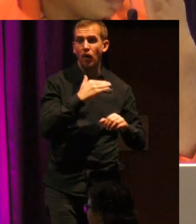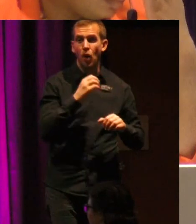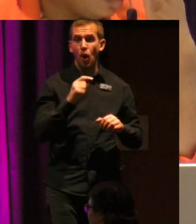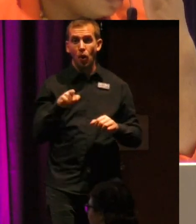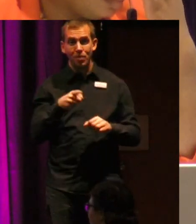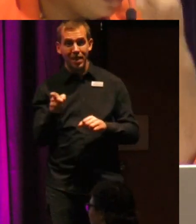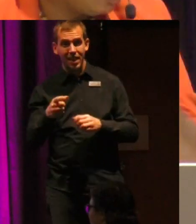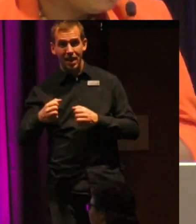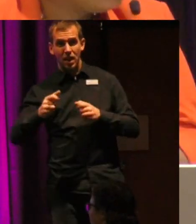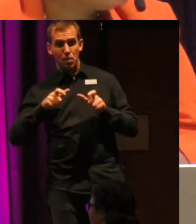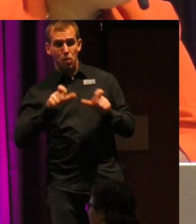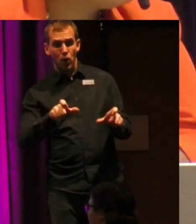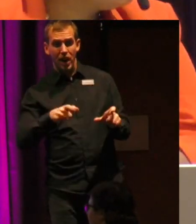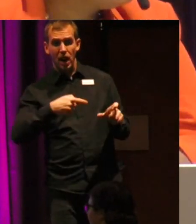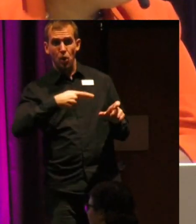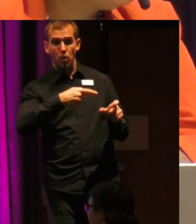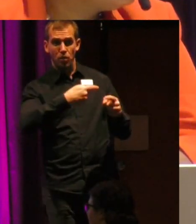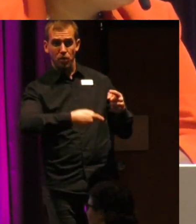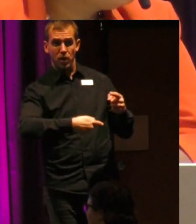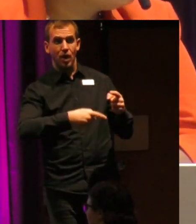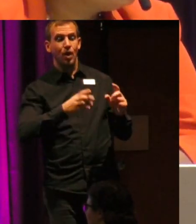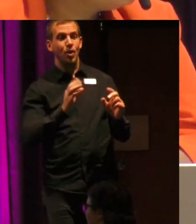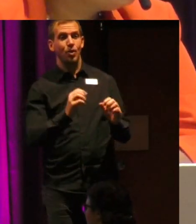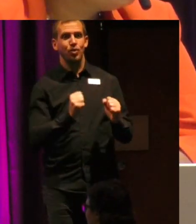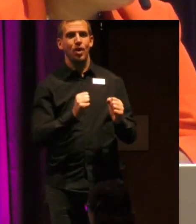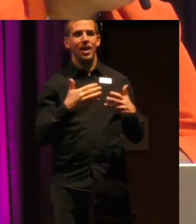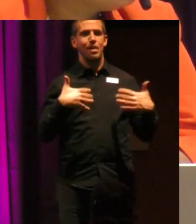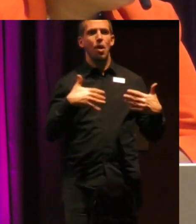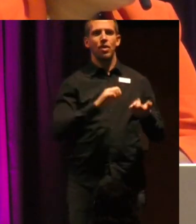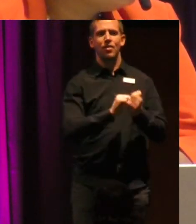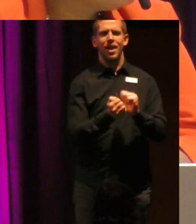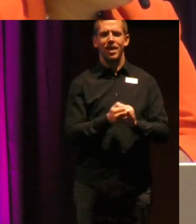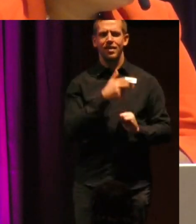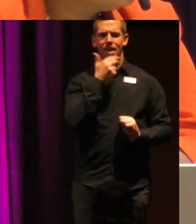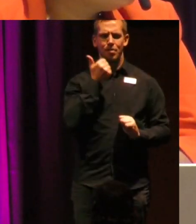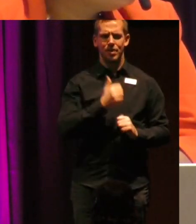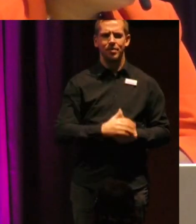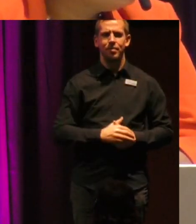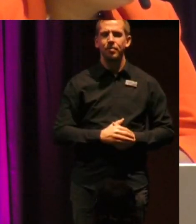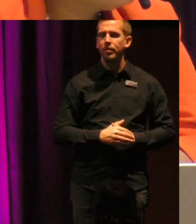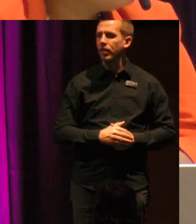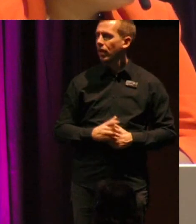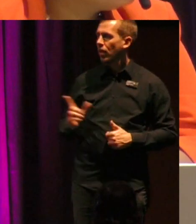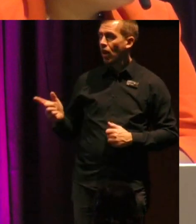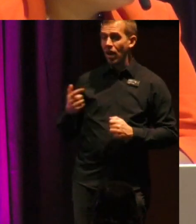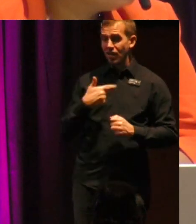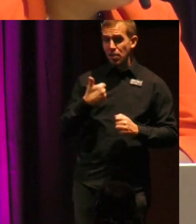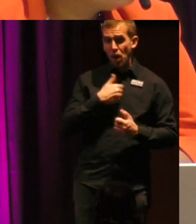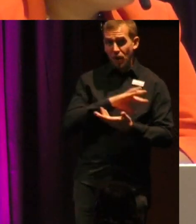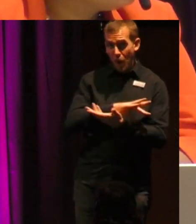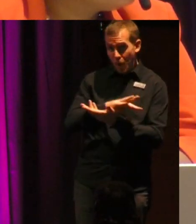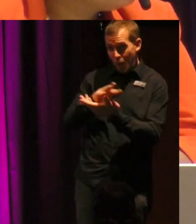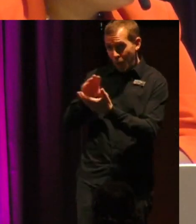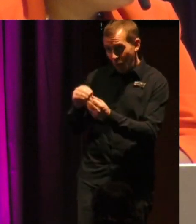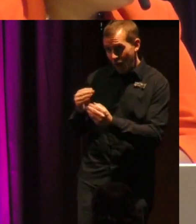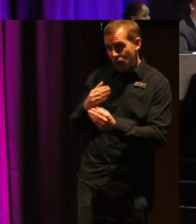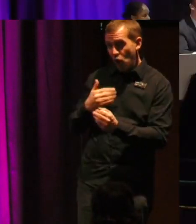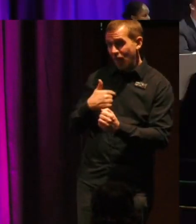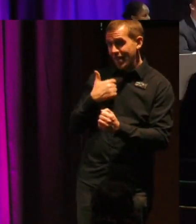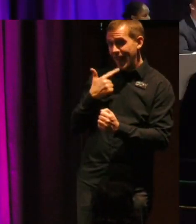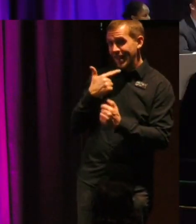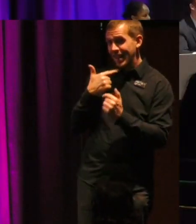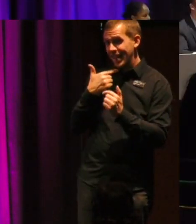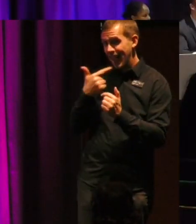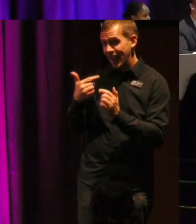climate on the social media platforms. Thank you. That's it. We have to wrap up. But I really want to say thank you to the panelists, but